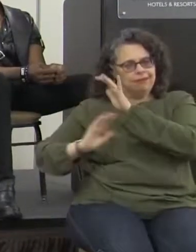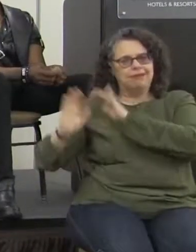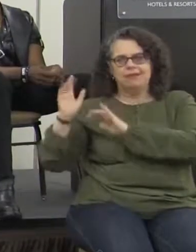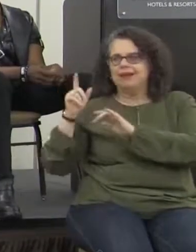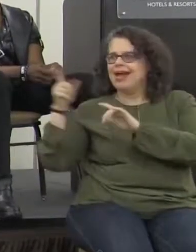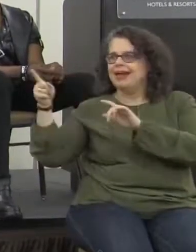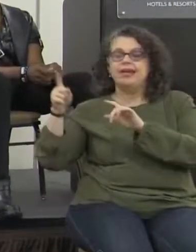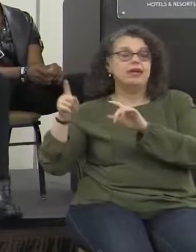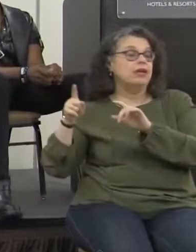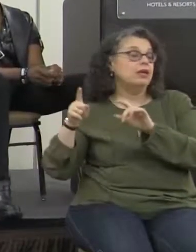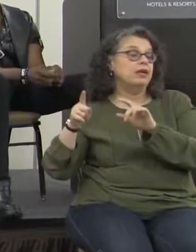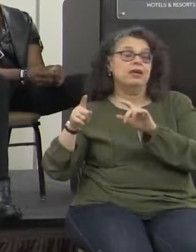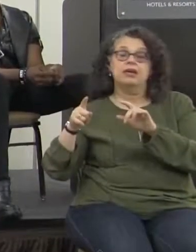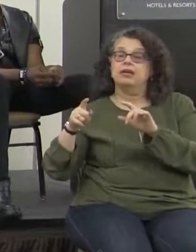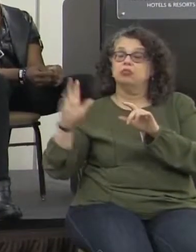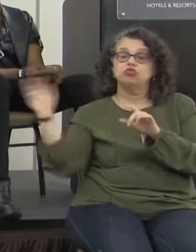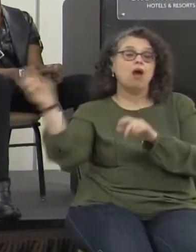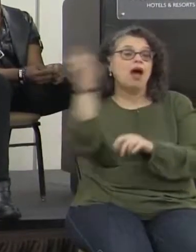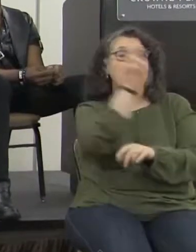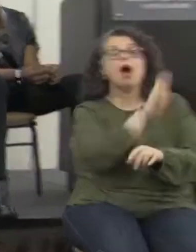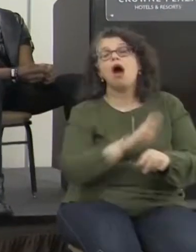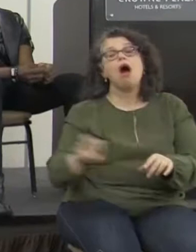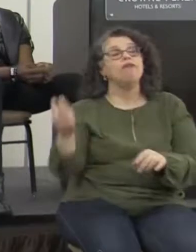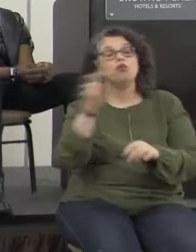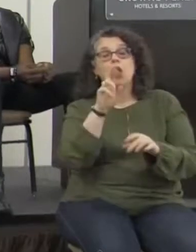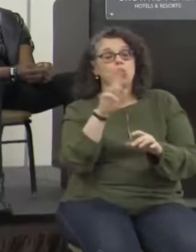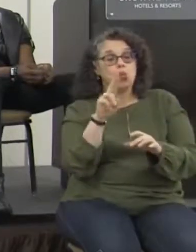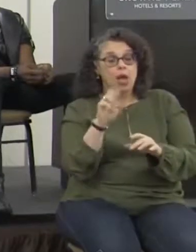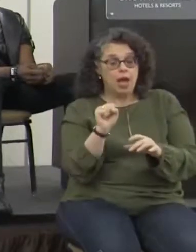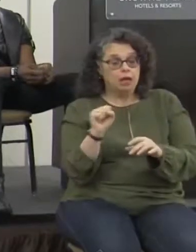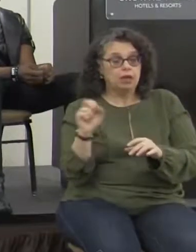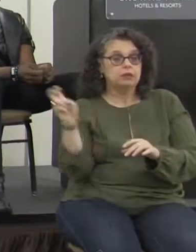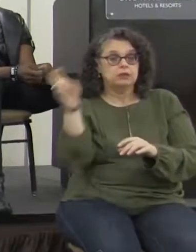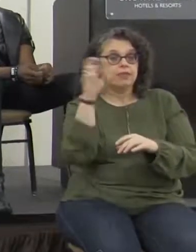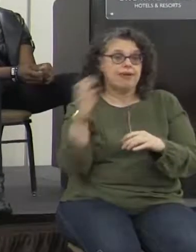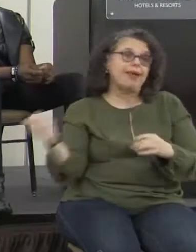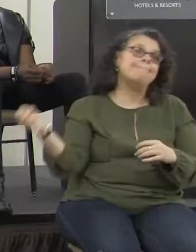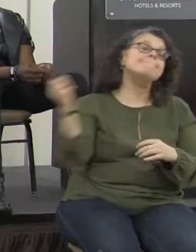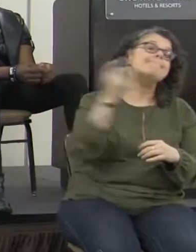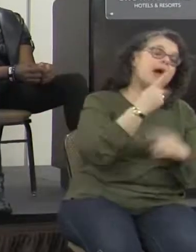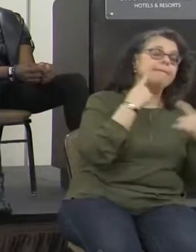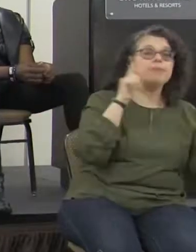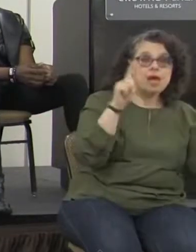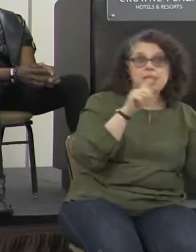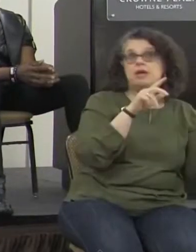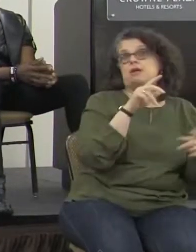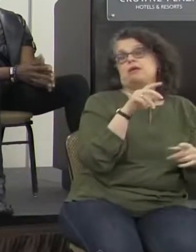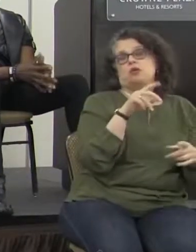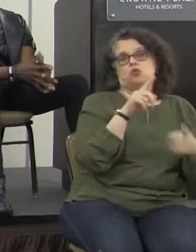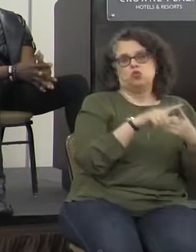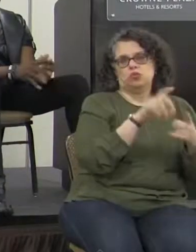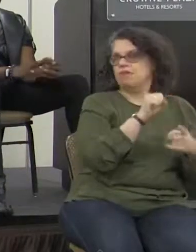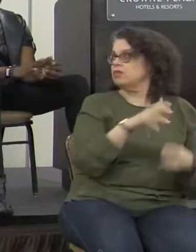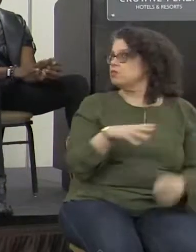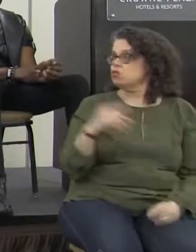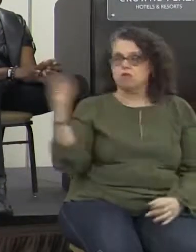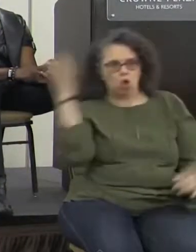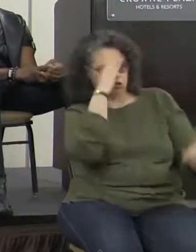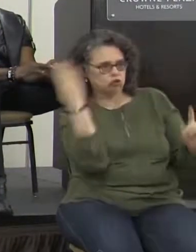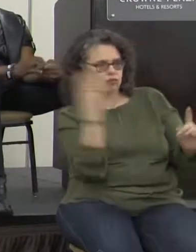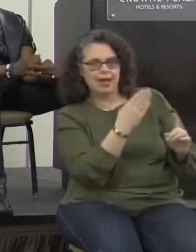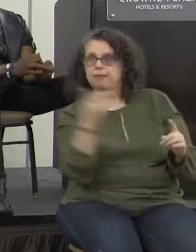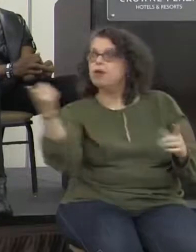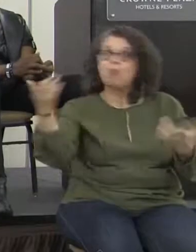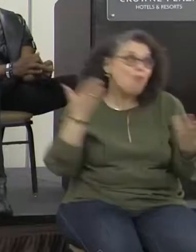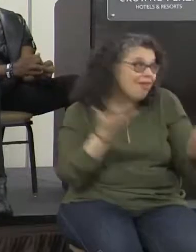all around the U.S. before coming back to San Francisco. It could just gone that way. But we're there.